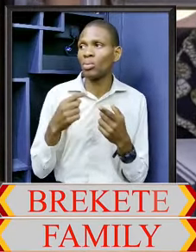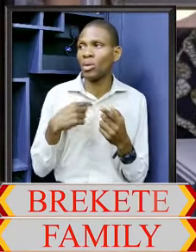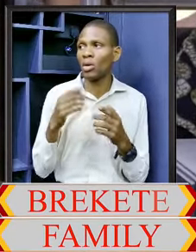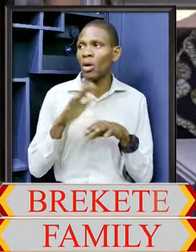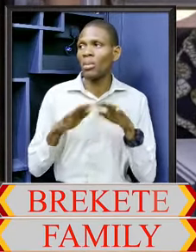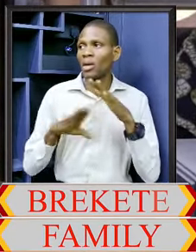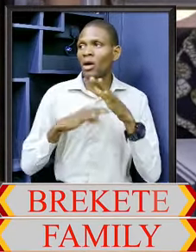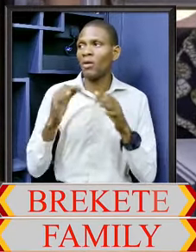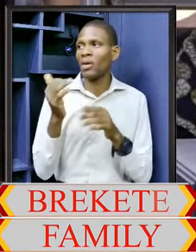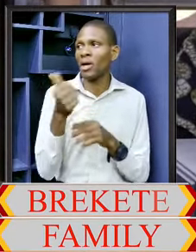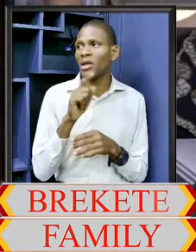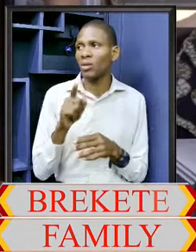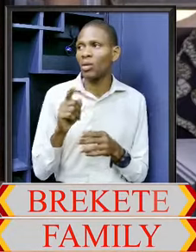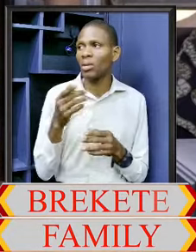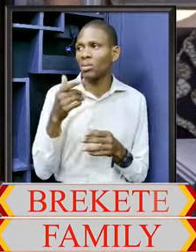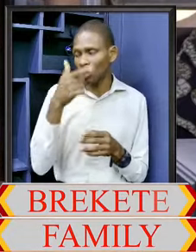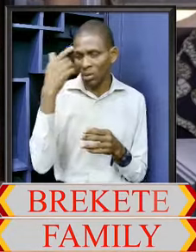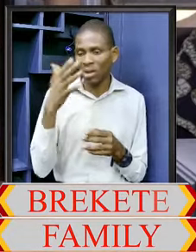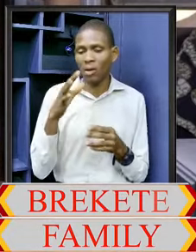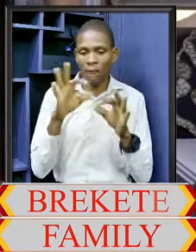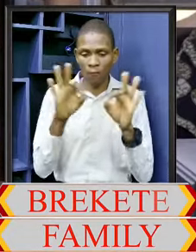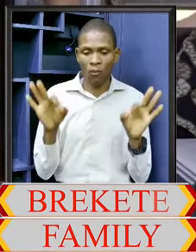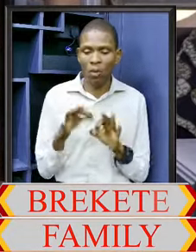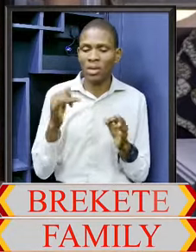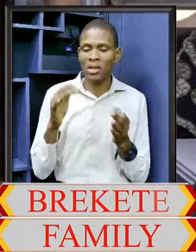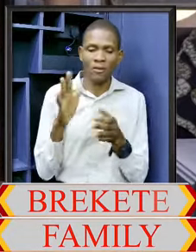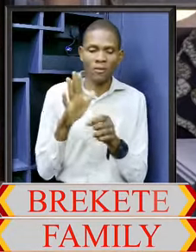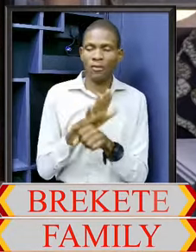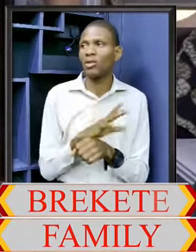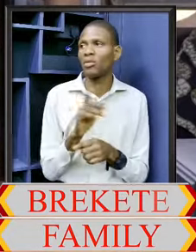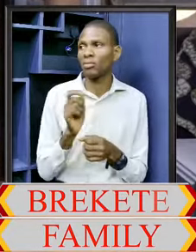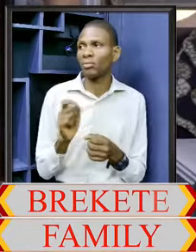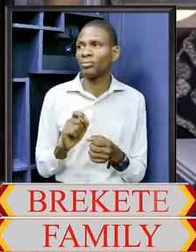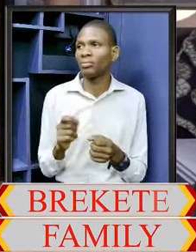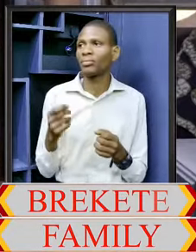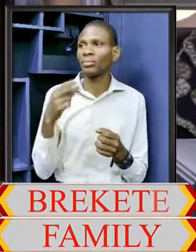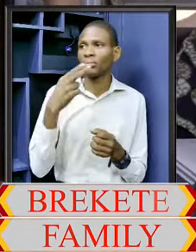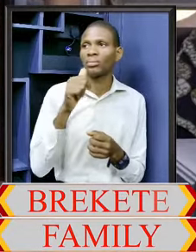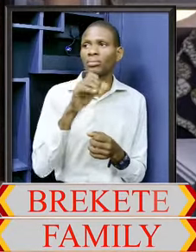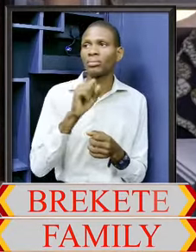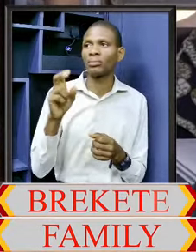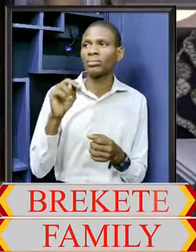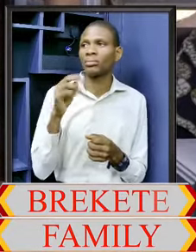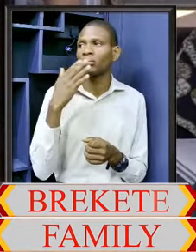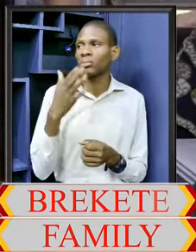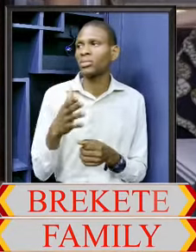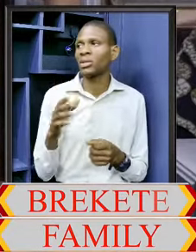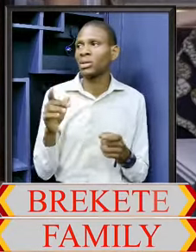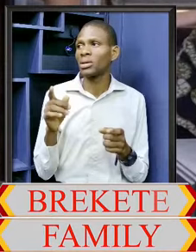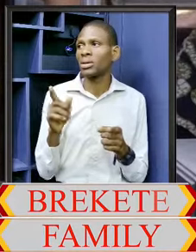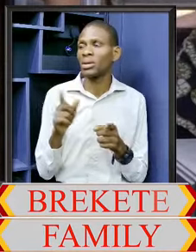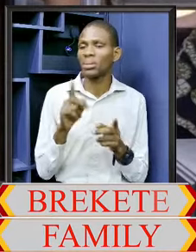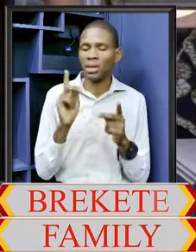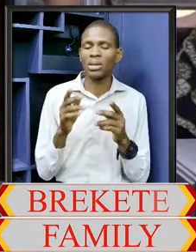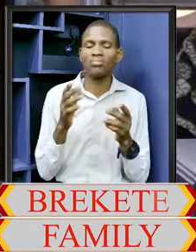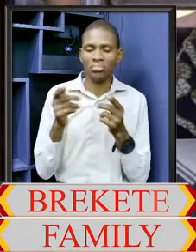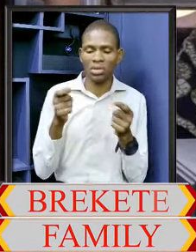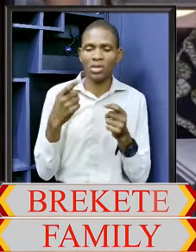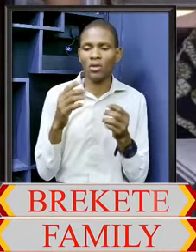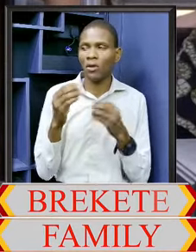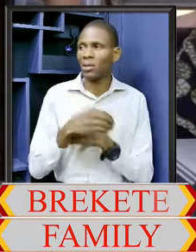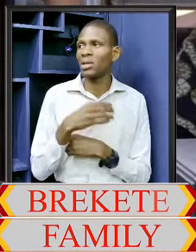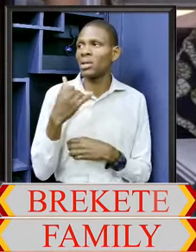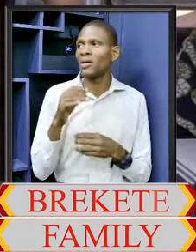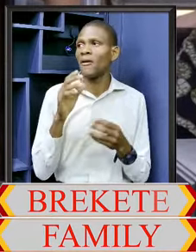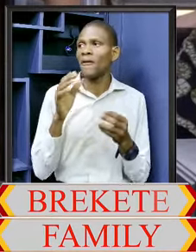behalf of anybody. But there are forms they fill, different forms. Hassan is here. As the person managing the office here, they